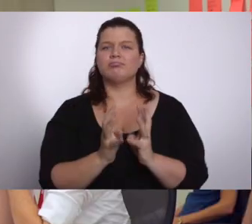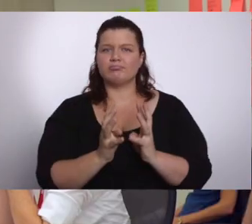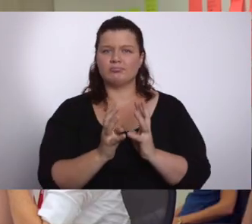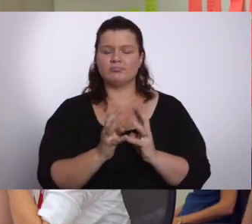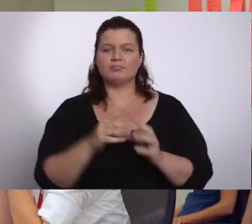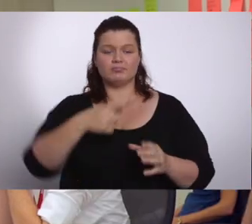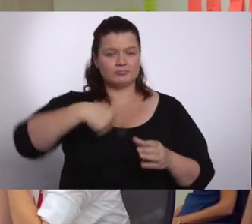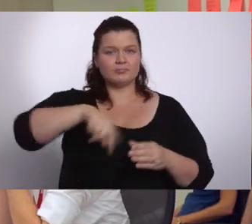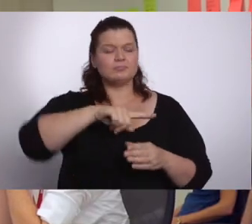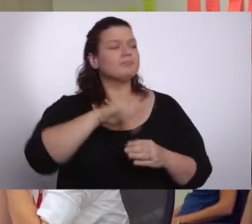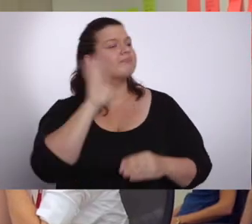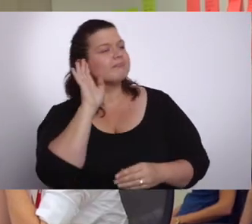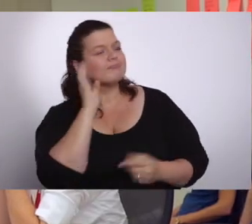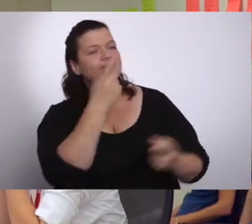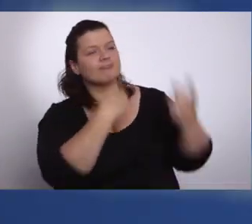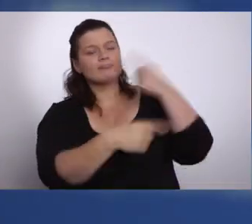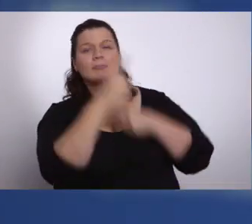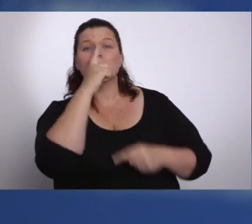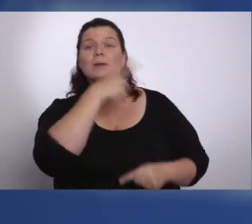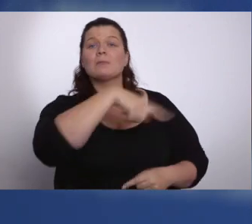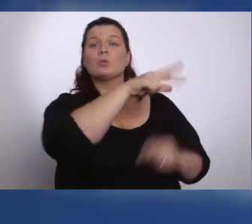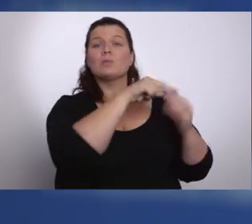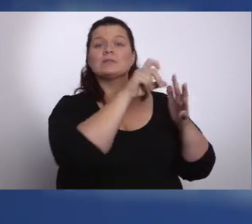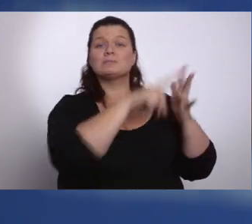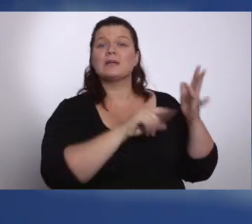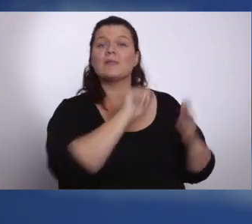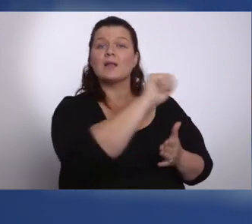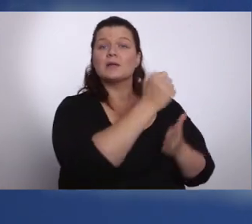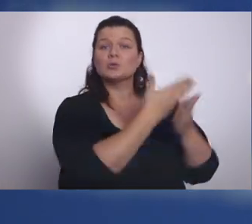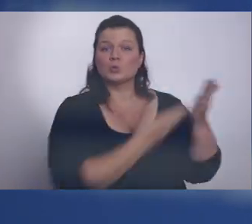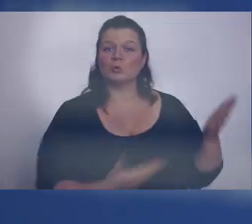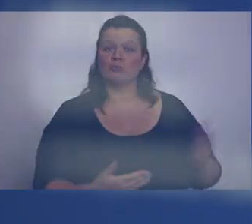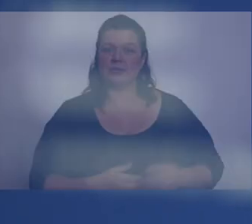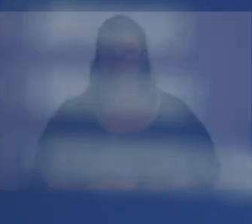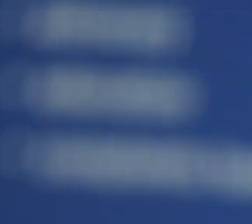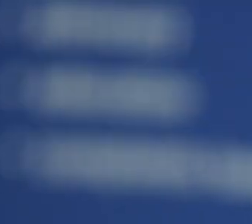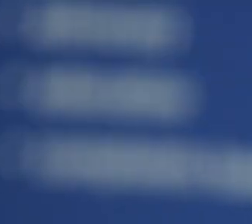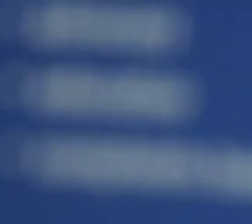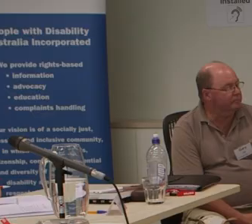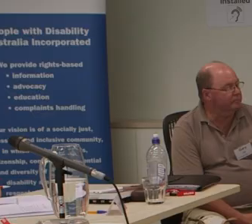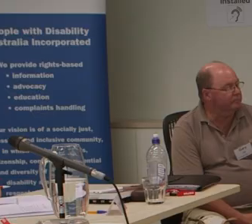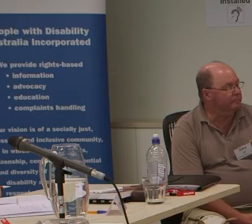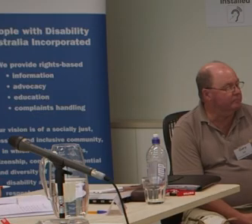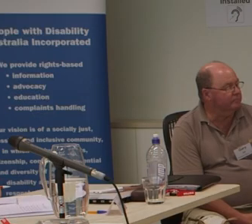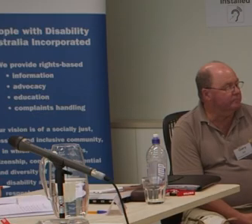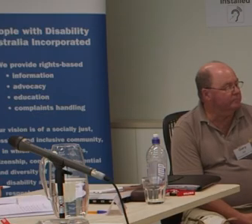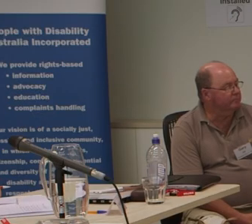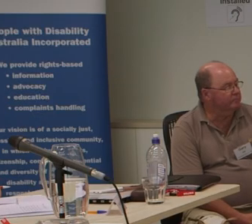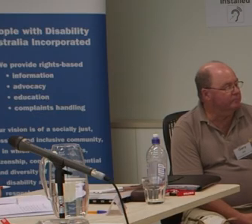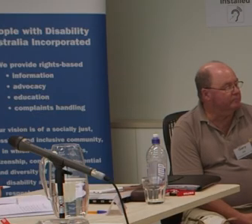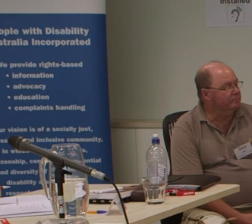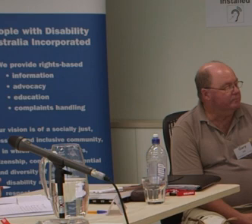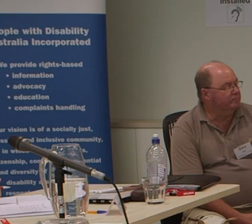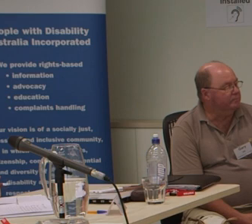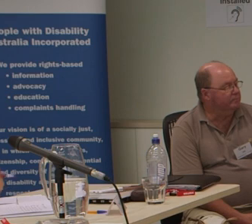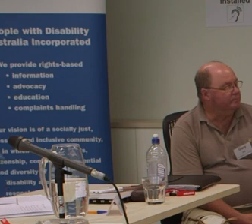the NDIS, hearing from participants who were also randomly selected and asking them what they're actually